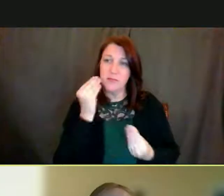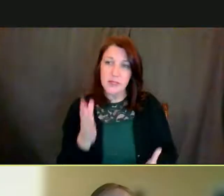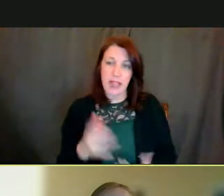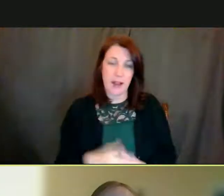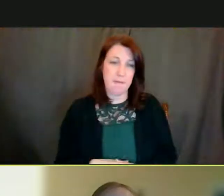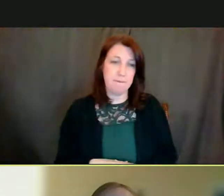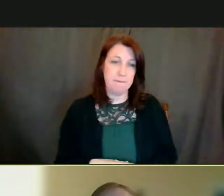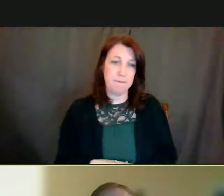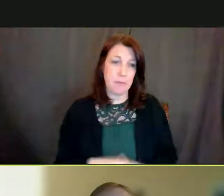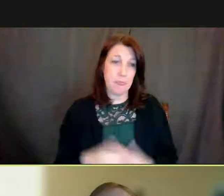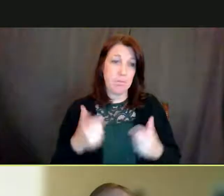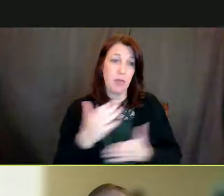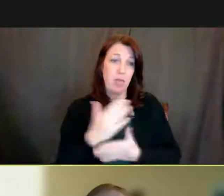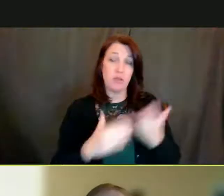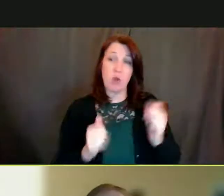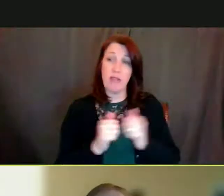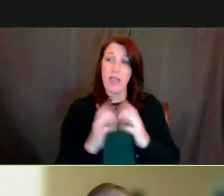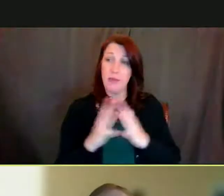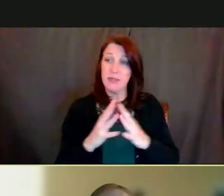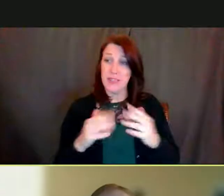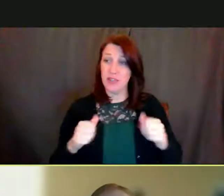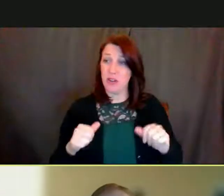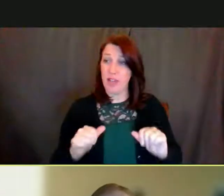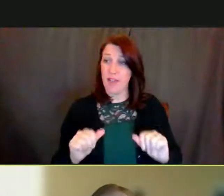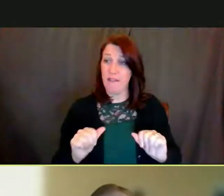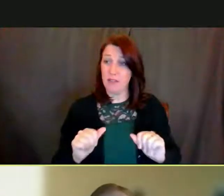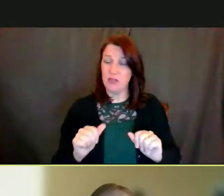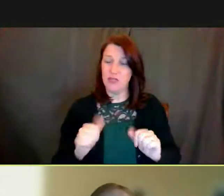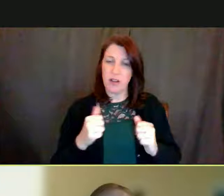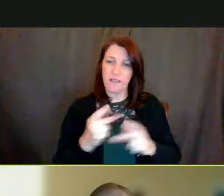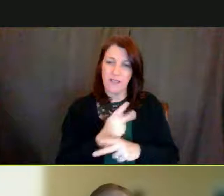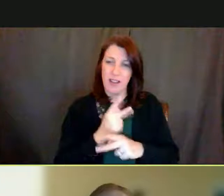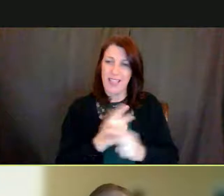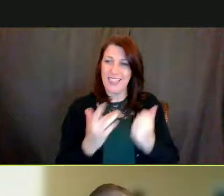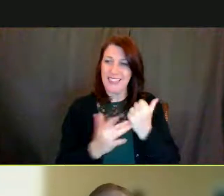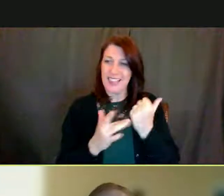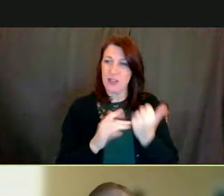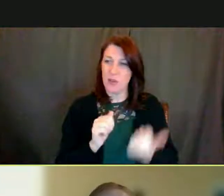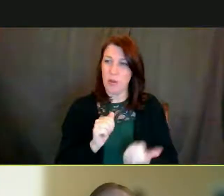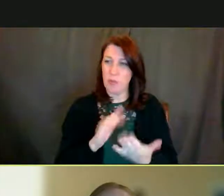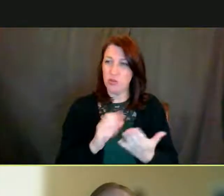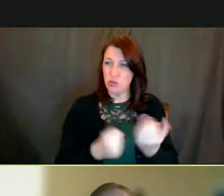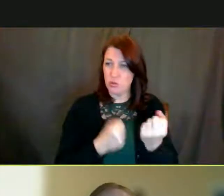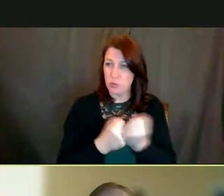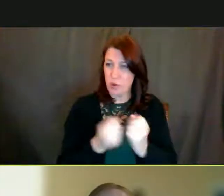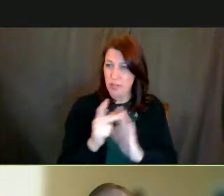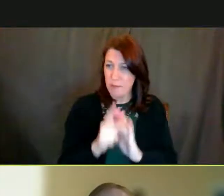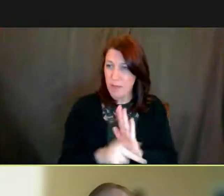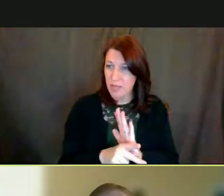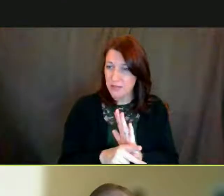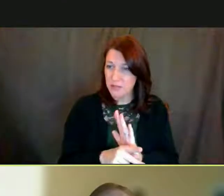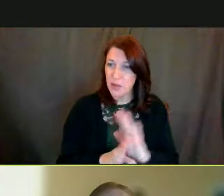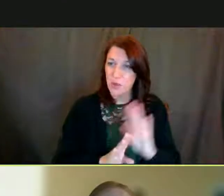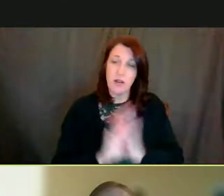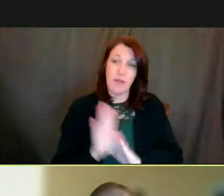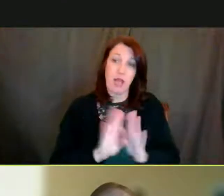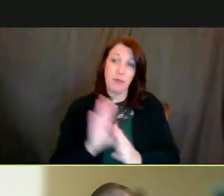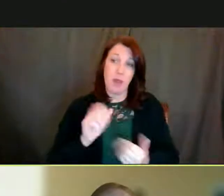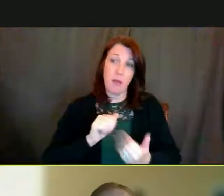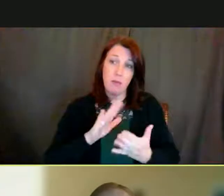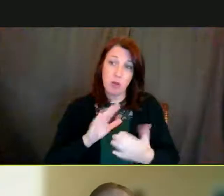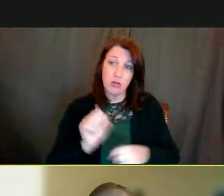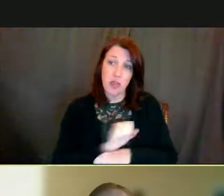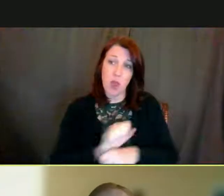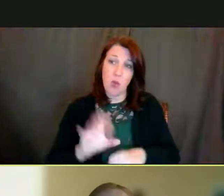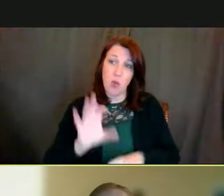A large part of the implementation effort is working out the technical approaches to support this policy. So we are developing approaches and